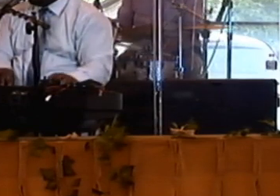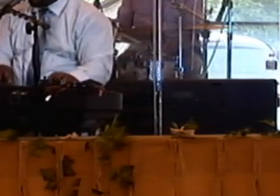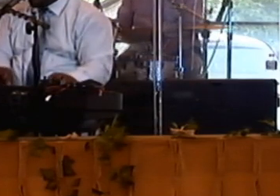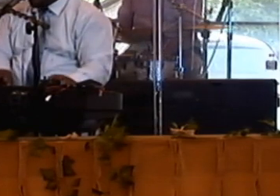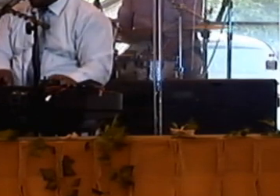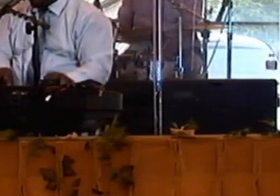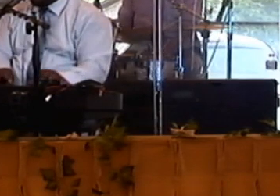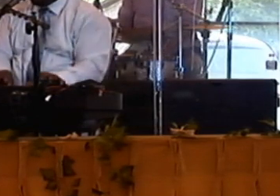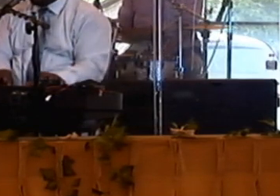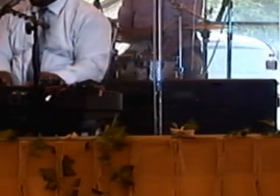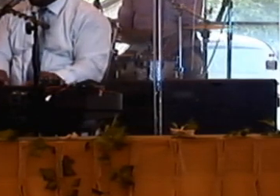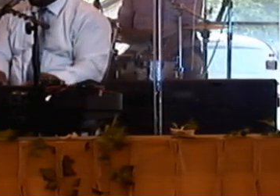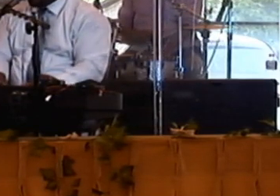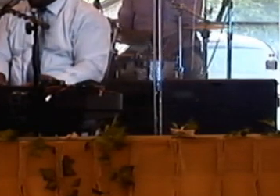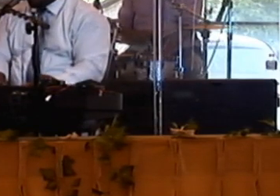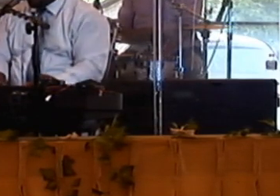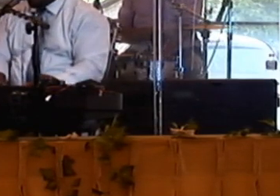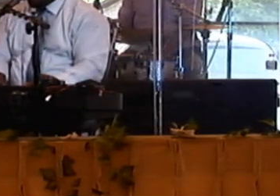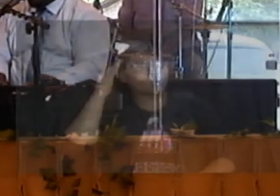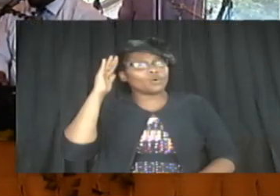Jesus. I shall